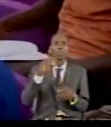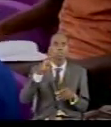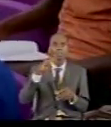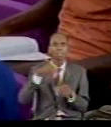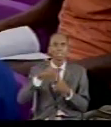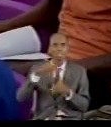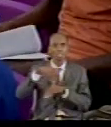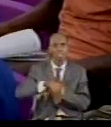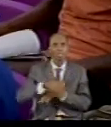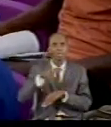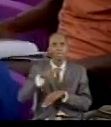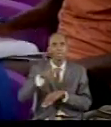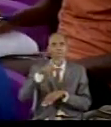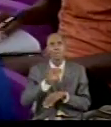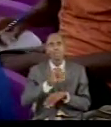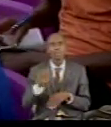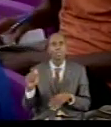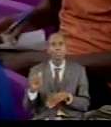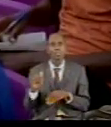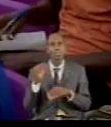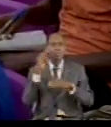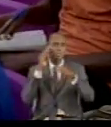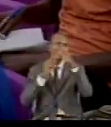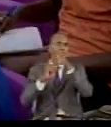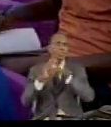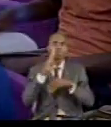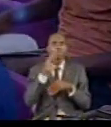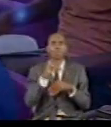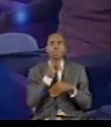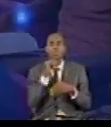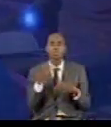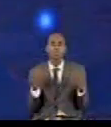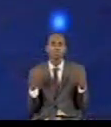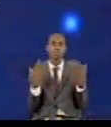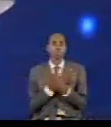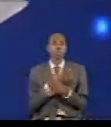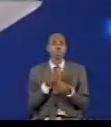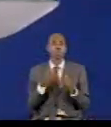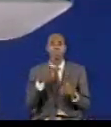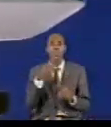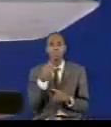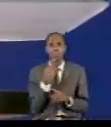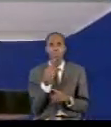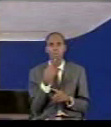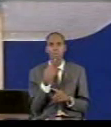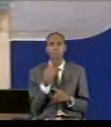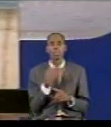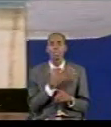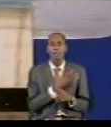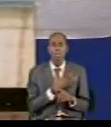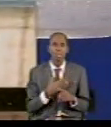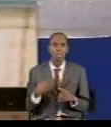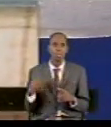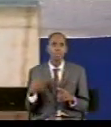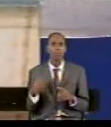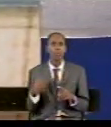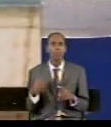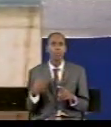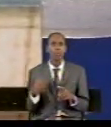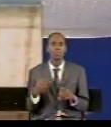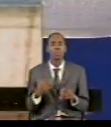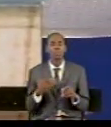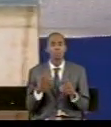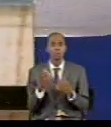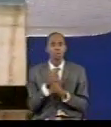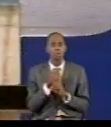a vision. Be not afraid, but speak, and hold not thy